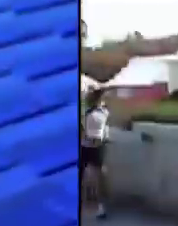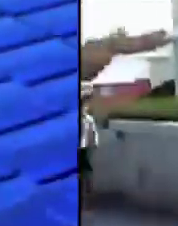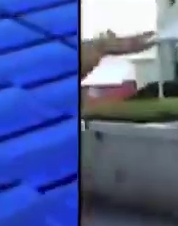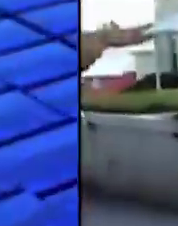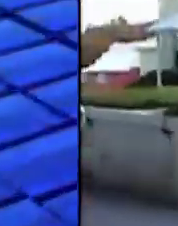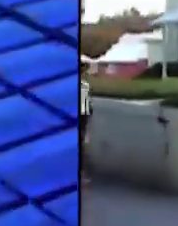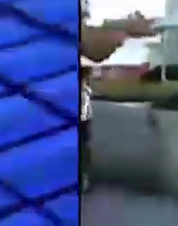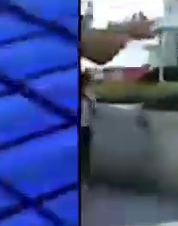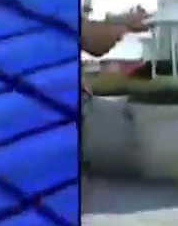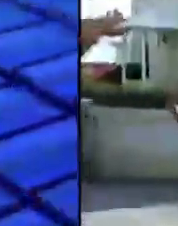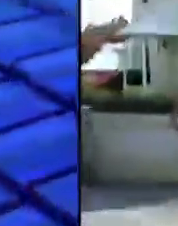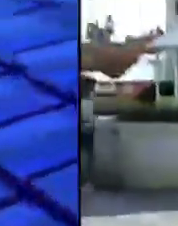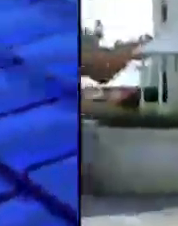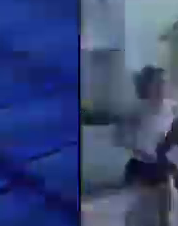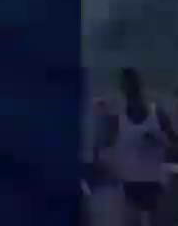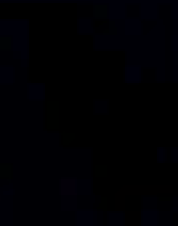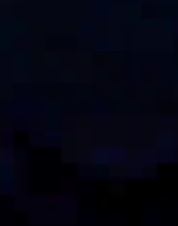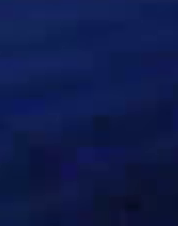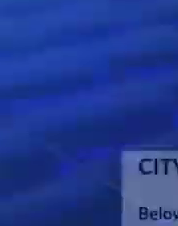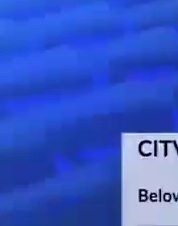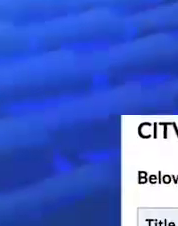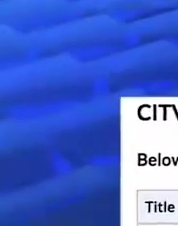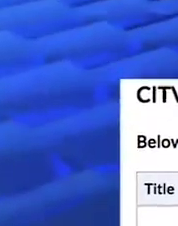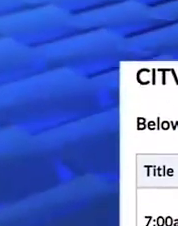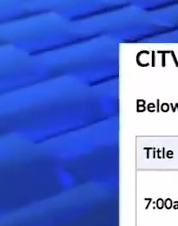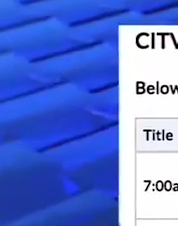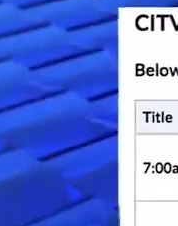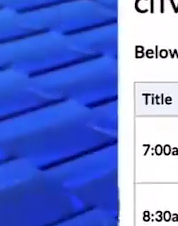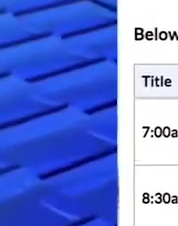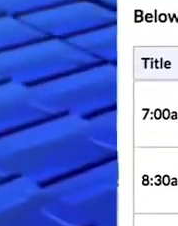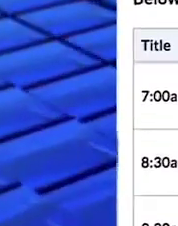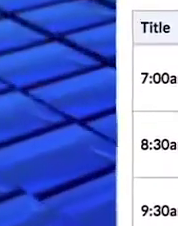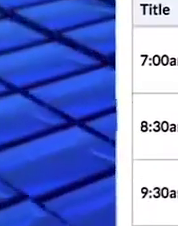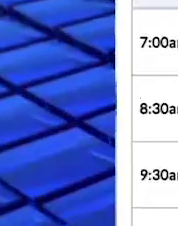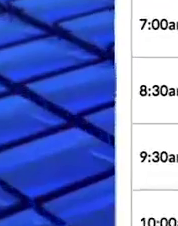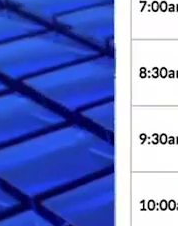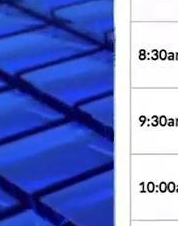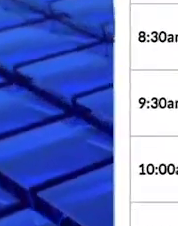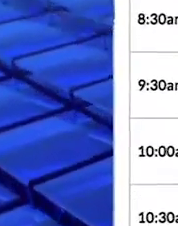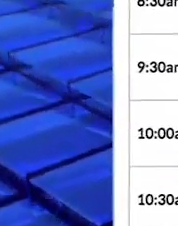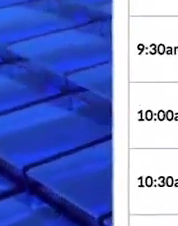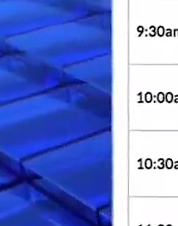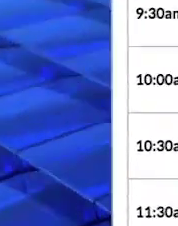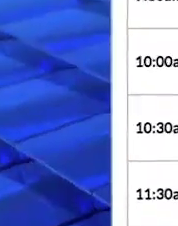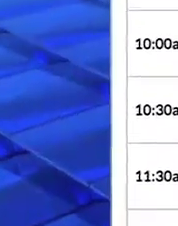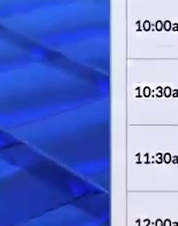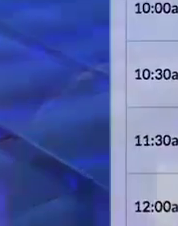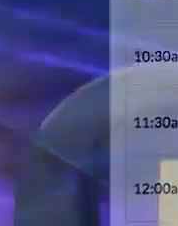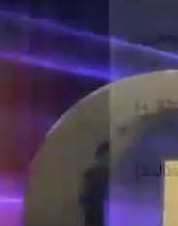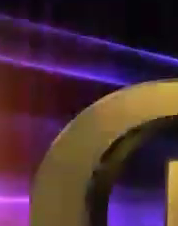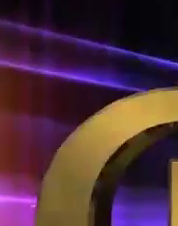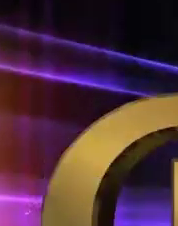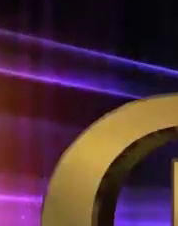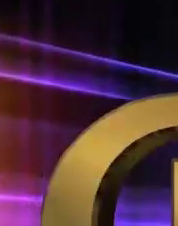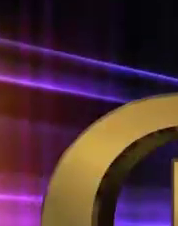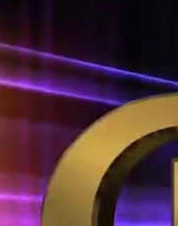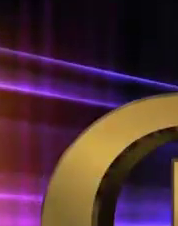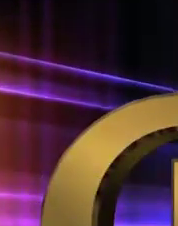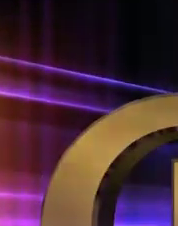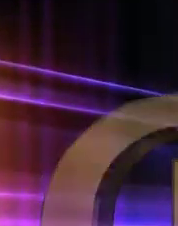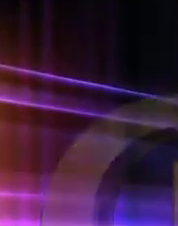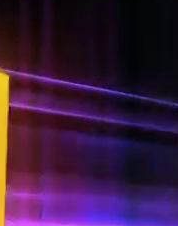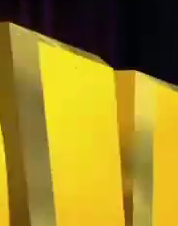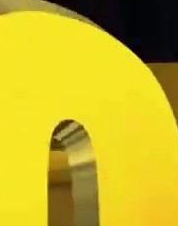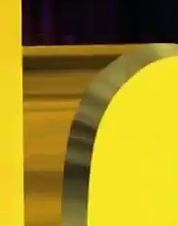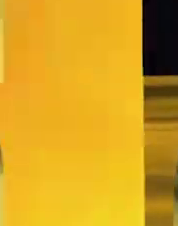Half Marathon. Each week, the TV schedule will be posted on gov.bm, and the schedules can be seen periodically throughout the